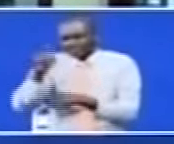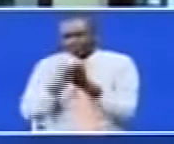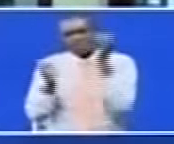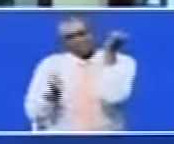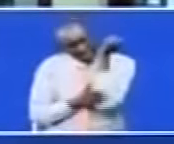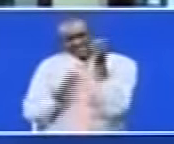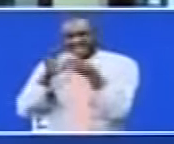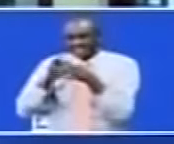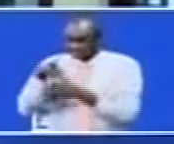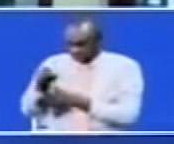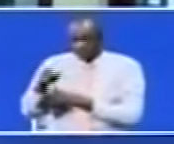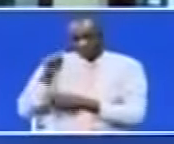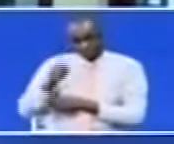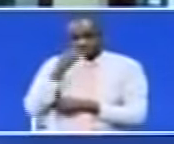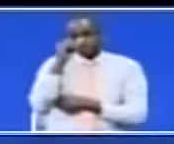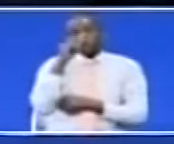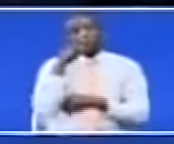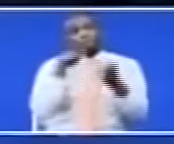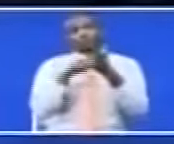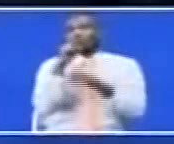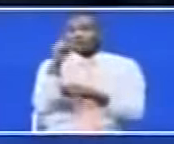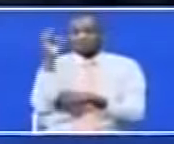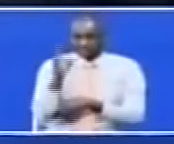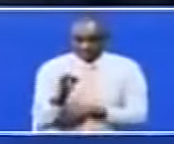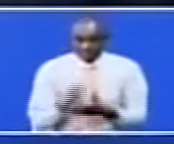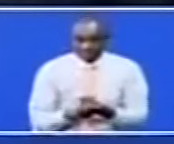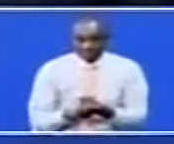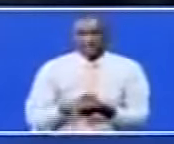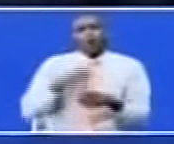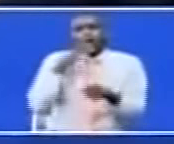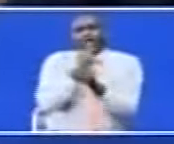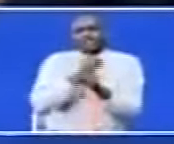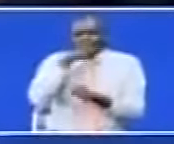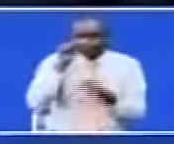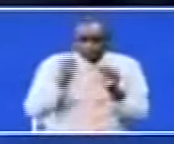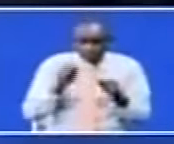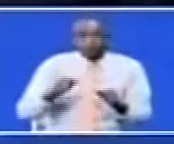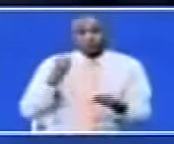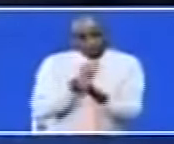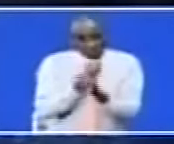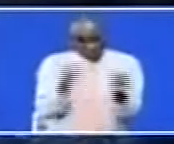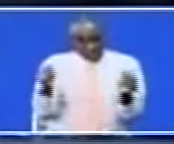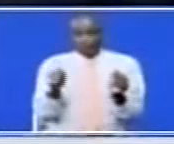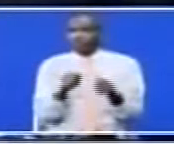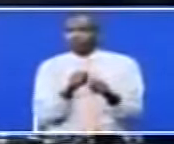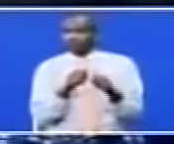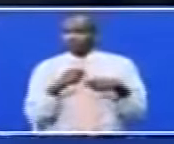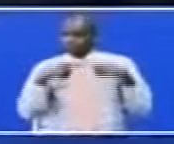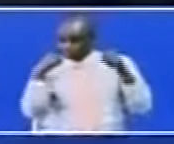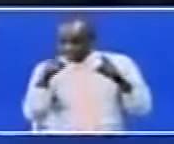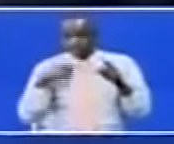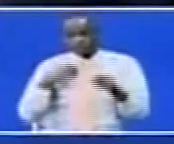corporate culture only grew by 0.1%. In order for organizations to endear themselves in any way to